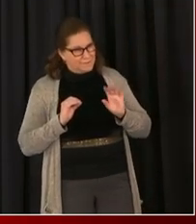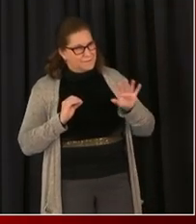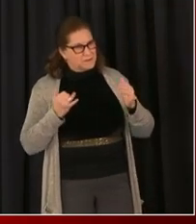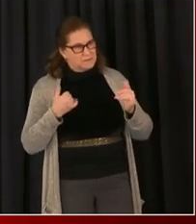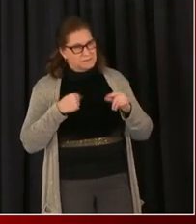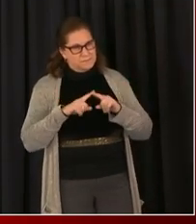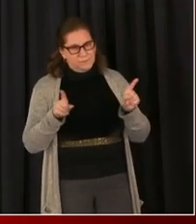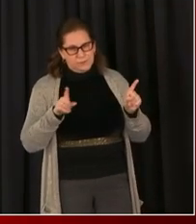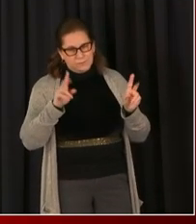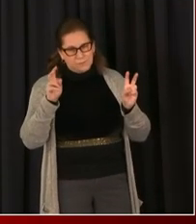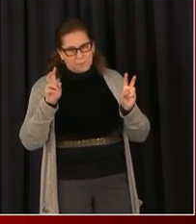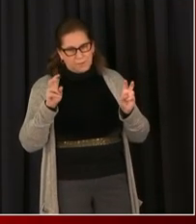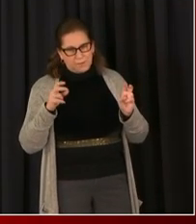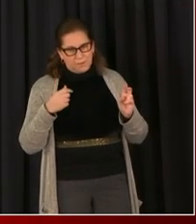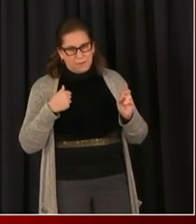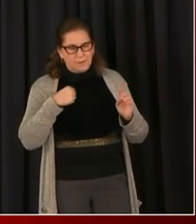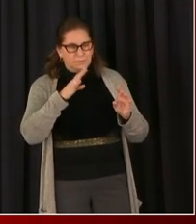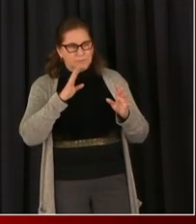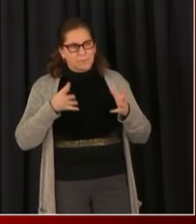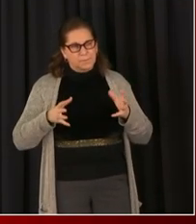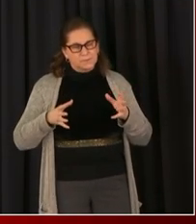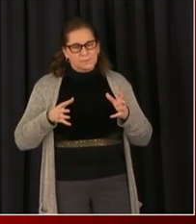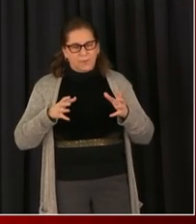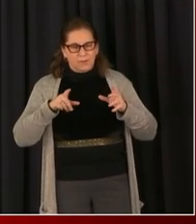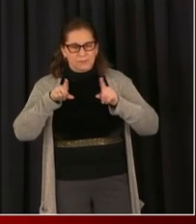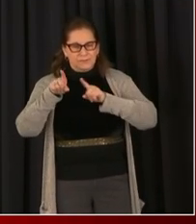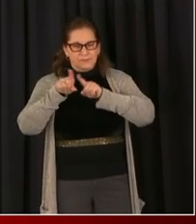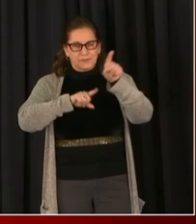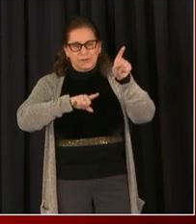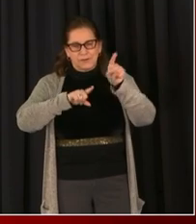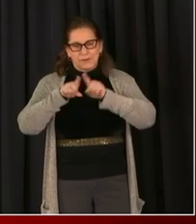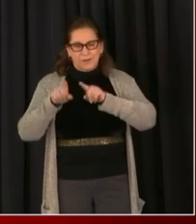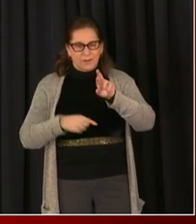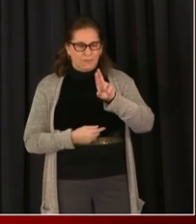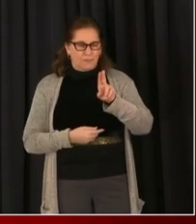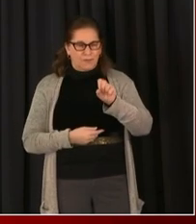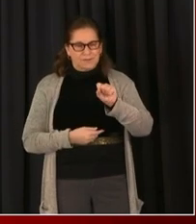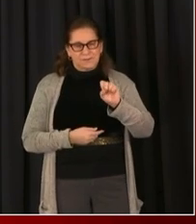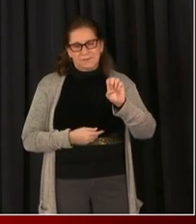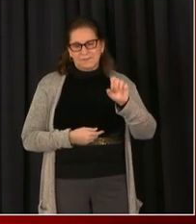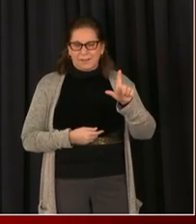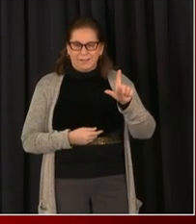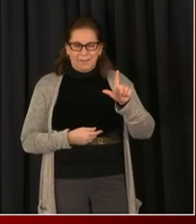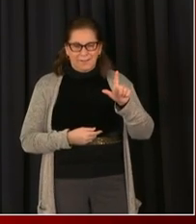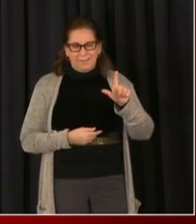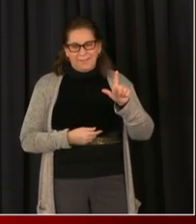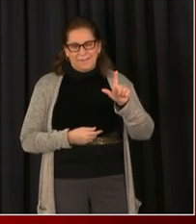him, just as I a think new I'm going to district have a resident. press conference about the Washington Wizards.